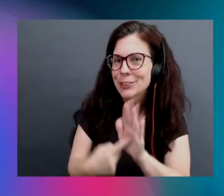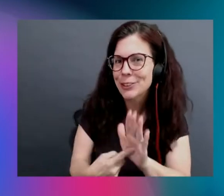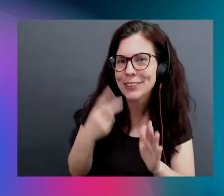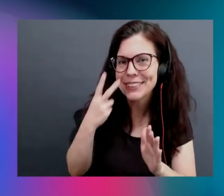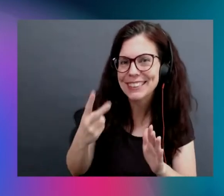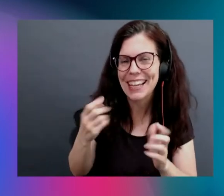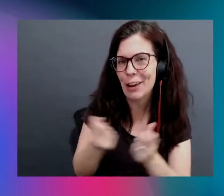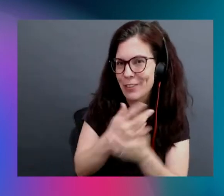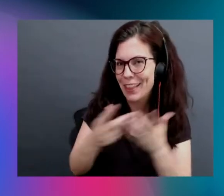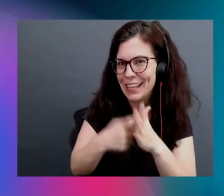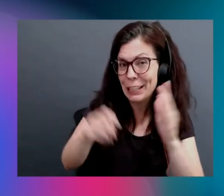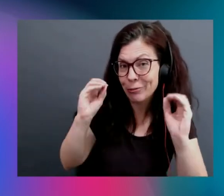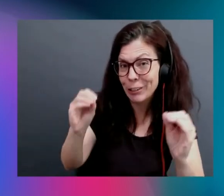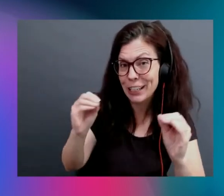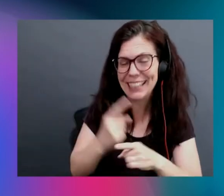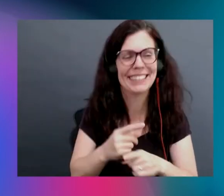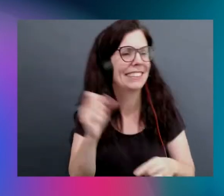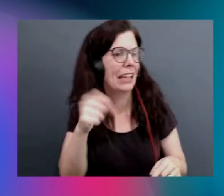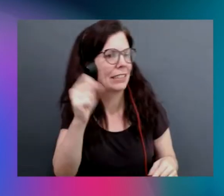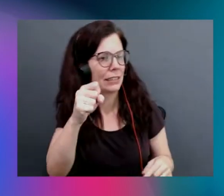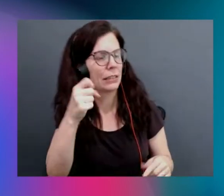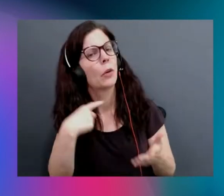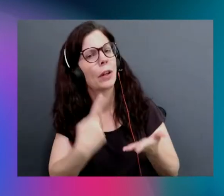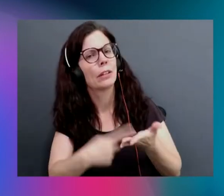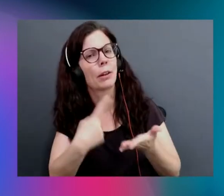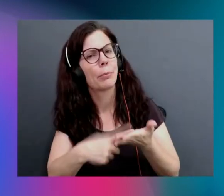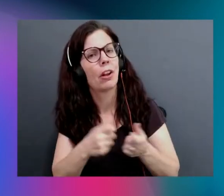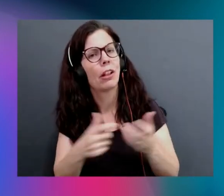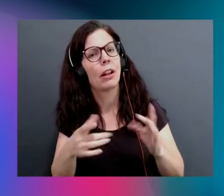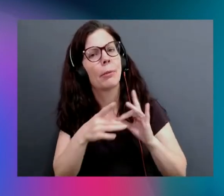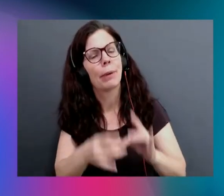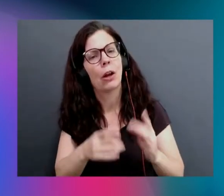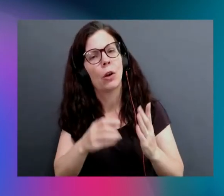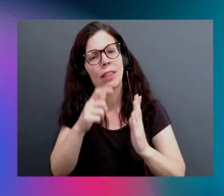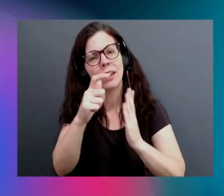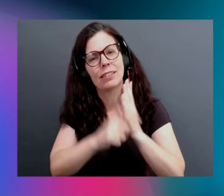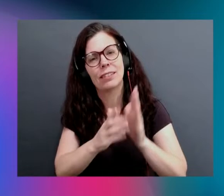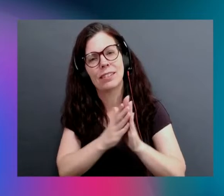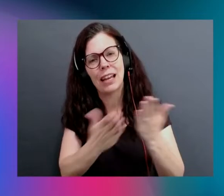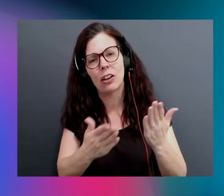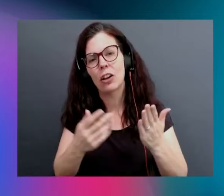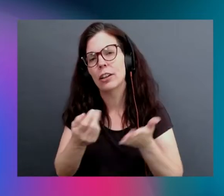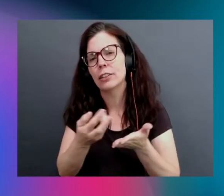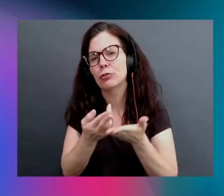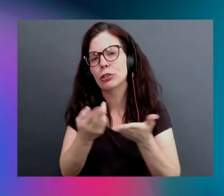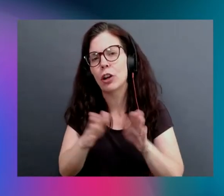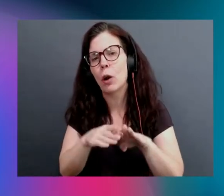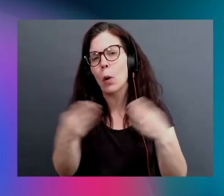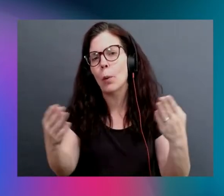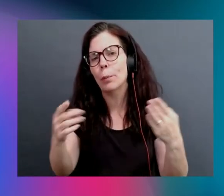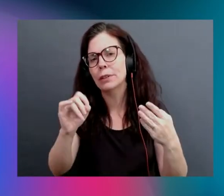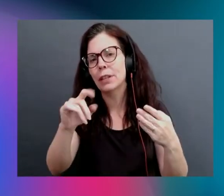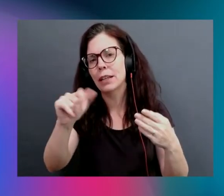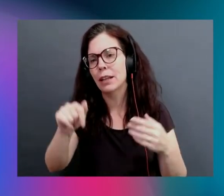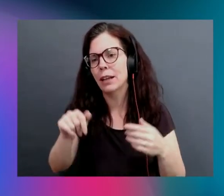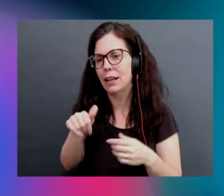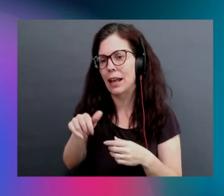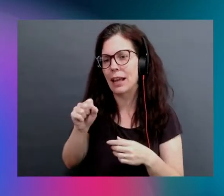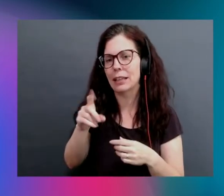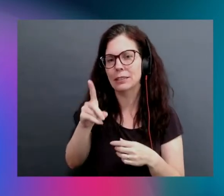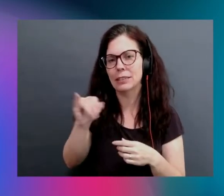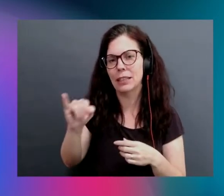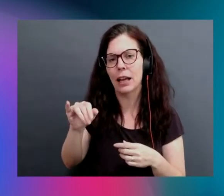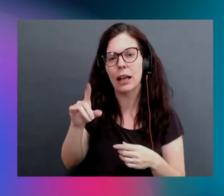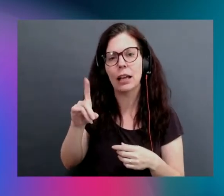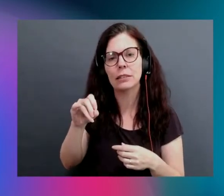free. So we've been talking a lot about the catalog, the Registry of Open Data, and the ASDI data sets. And I want to show